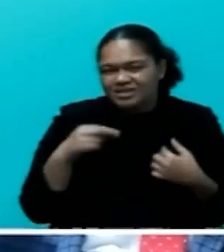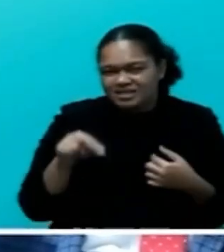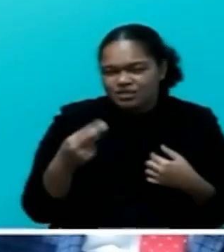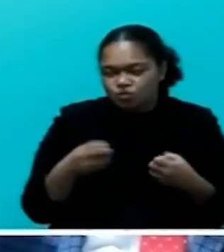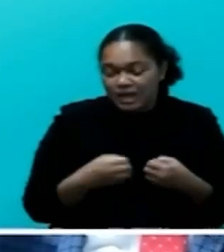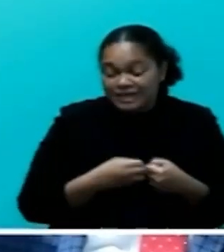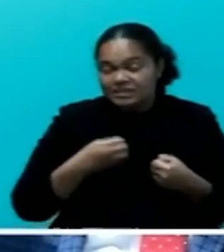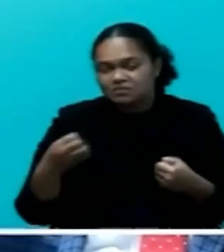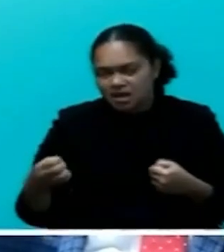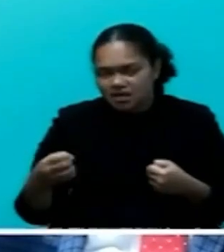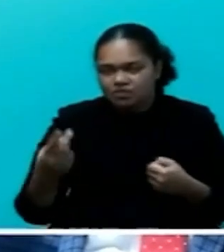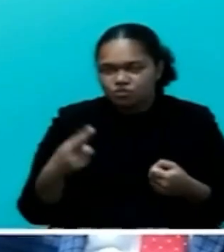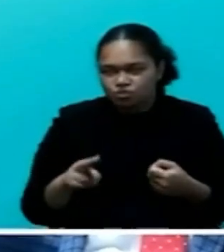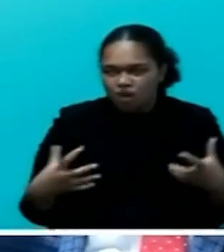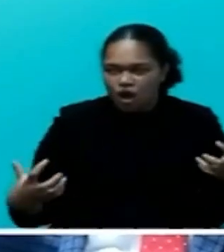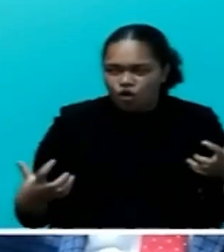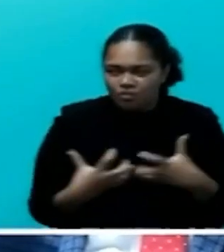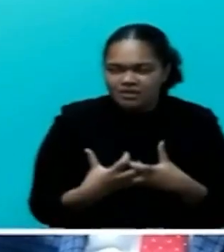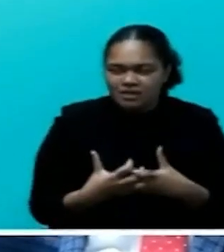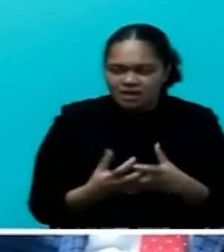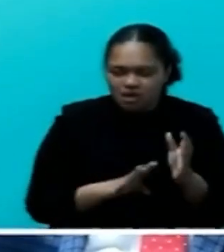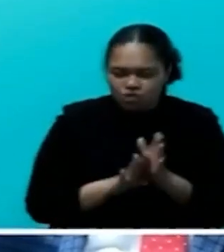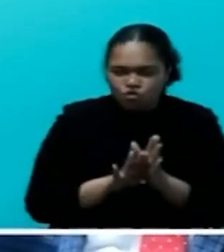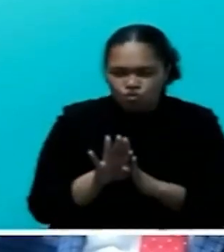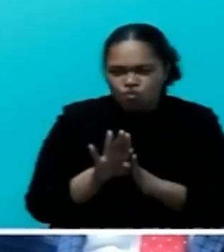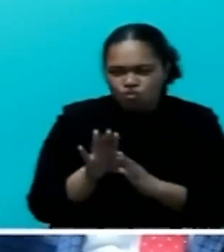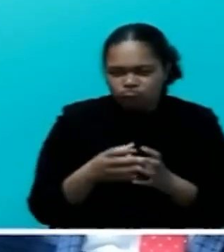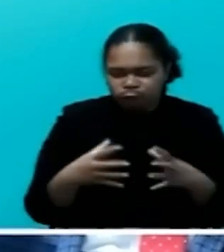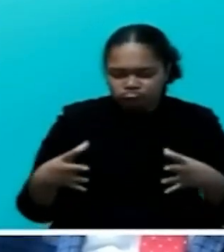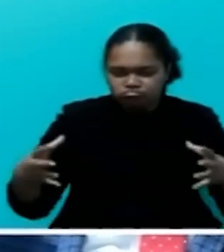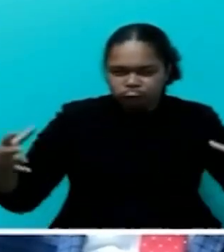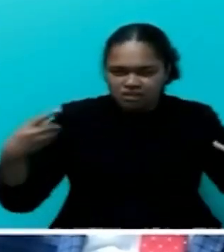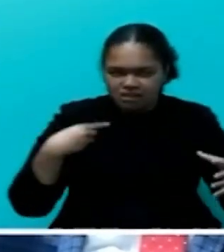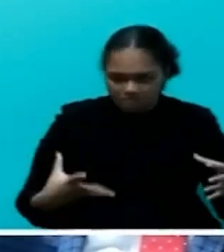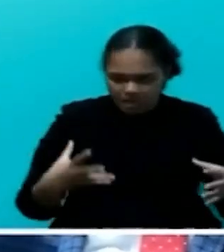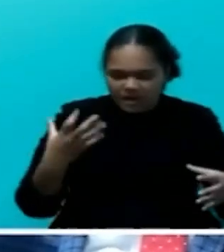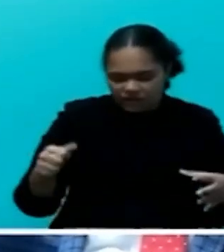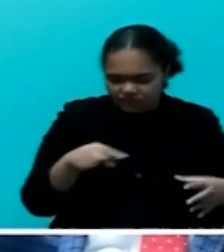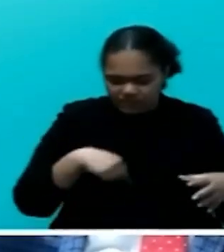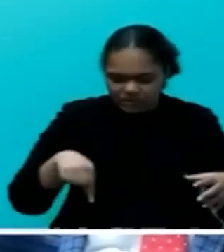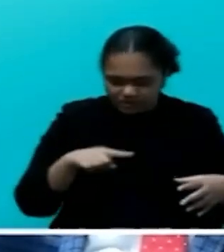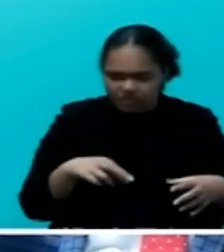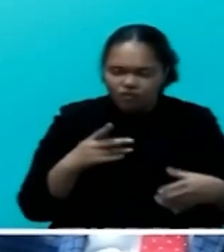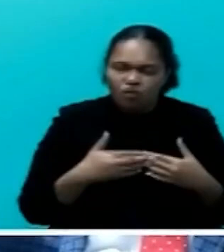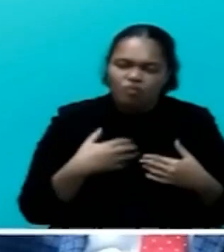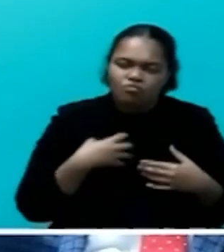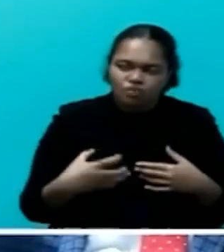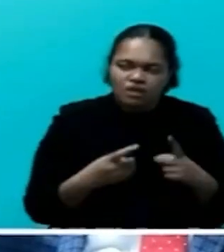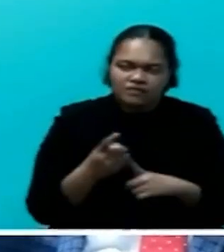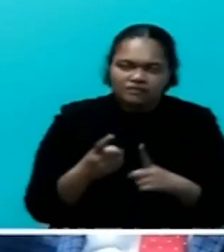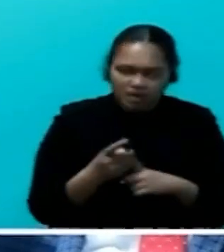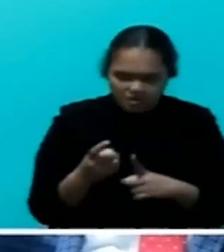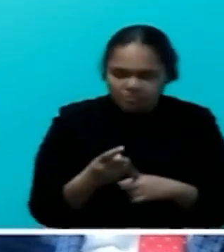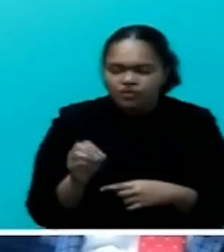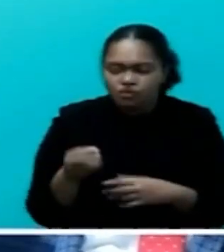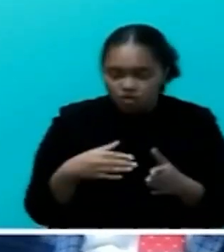to accommodate the growing demand from developments, for the developments. So the farm stations are now operating